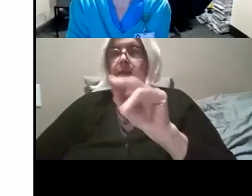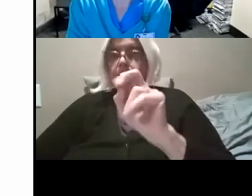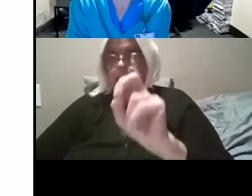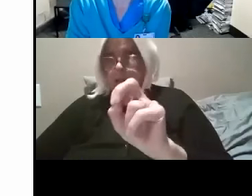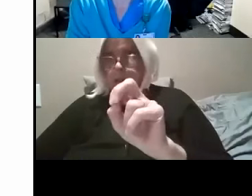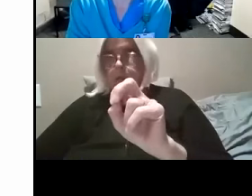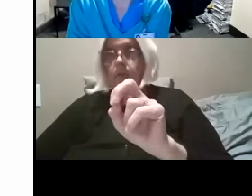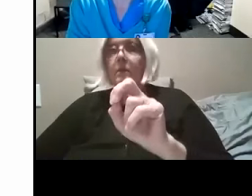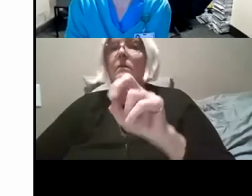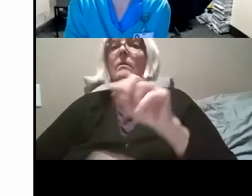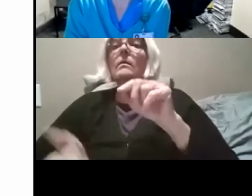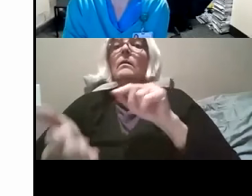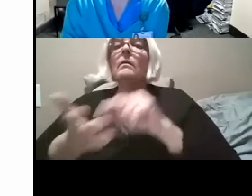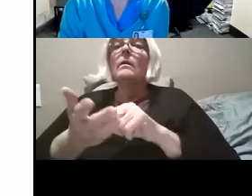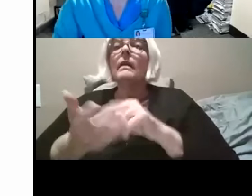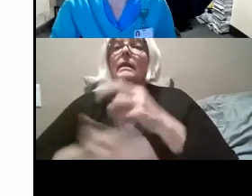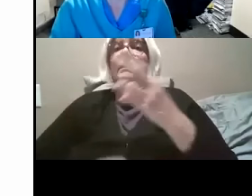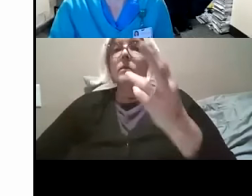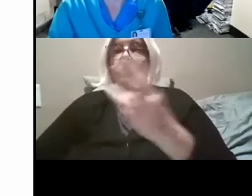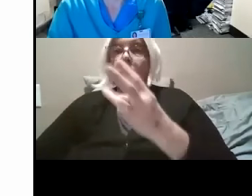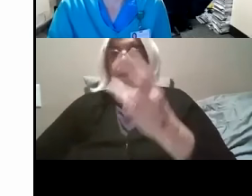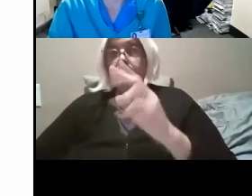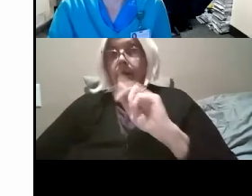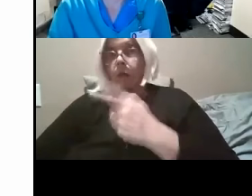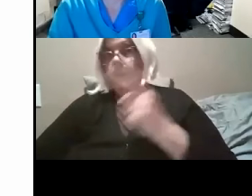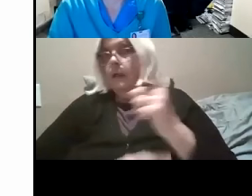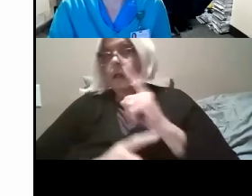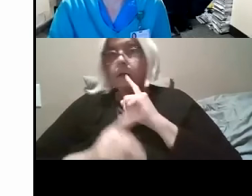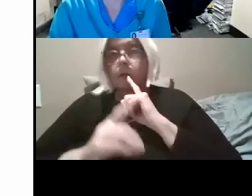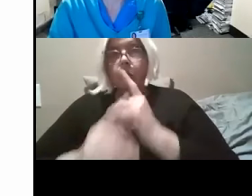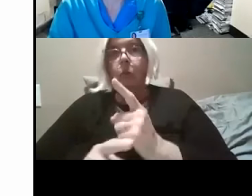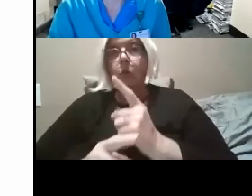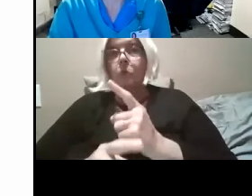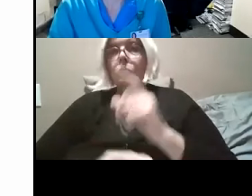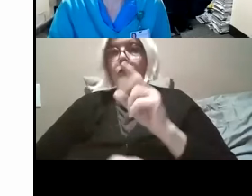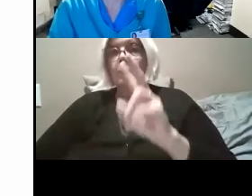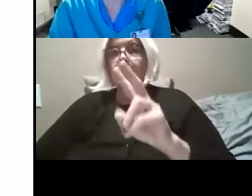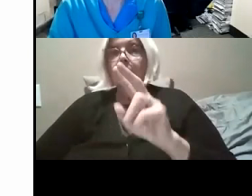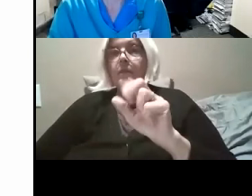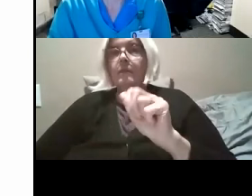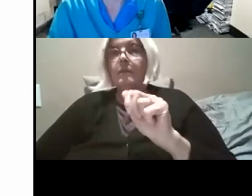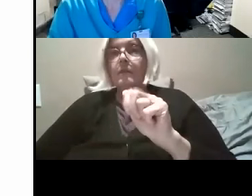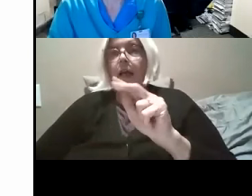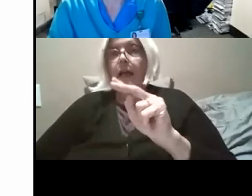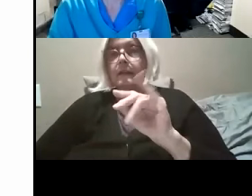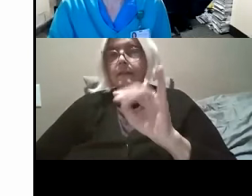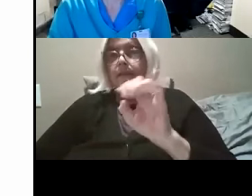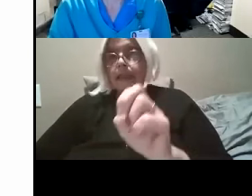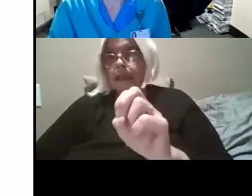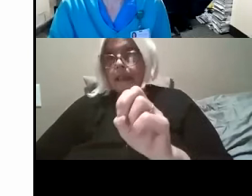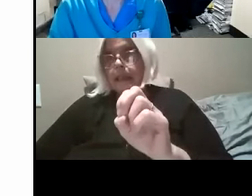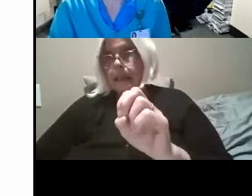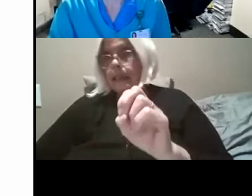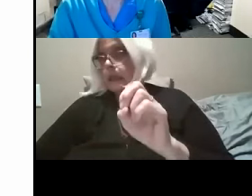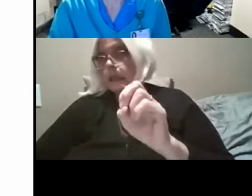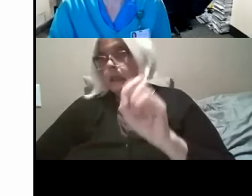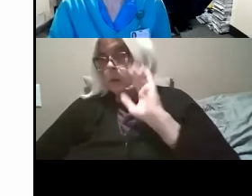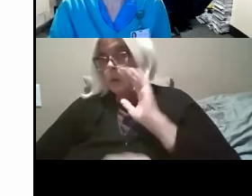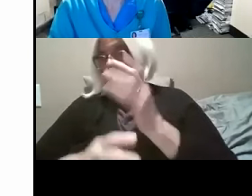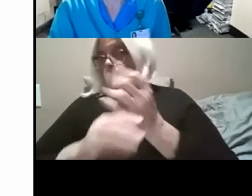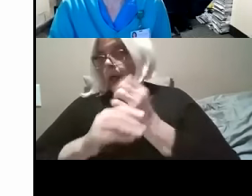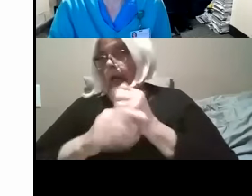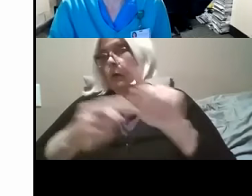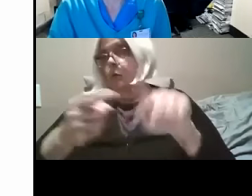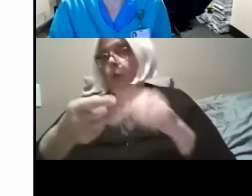not sure when we'll get them in. Most practices that I'm aware of are waiting to even schedule appointments until